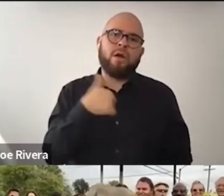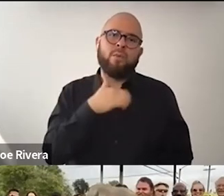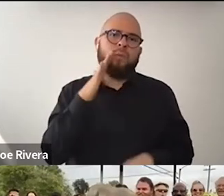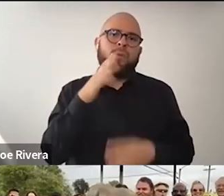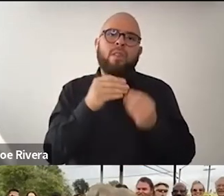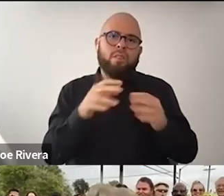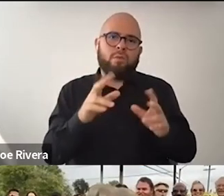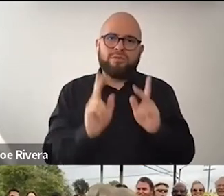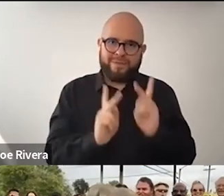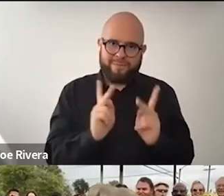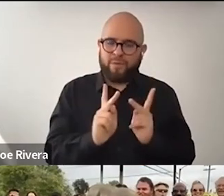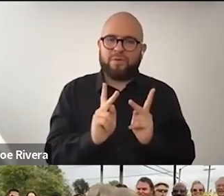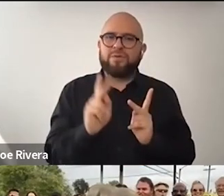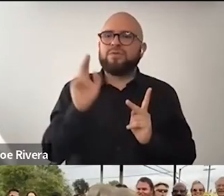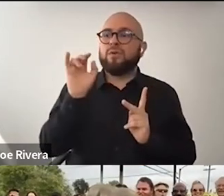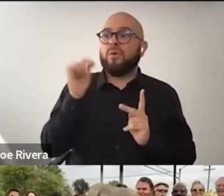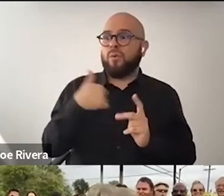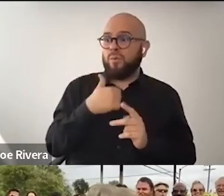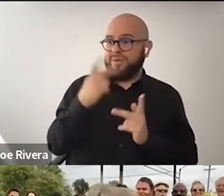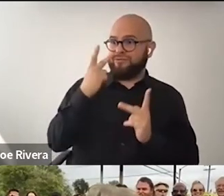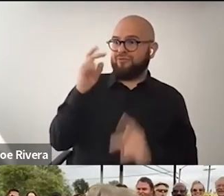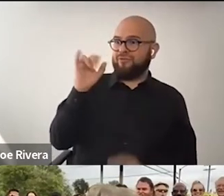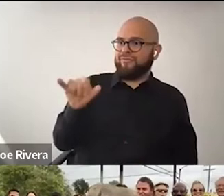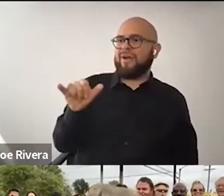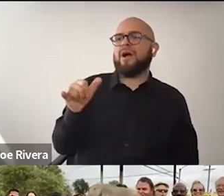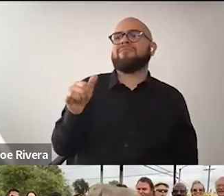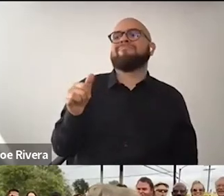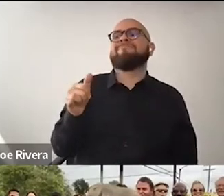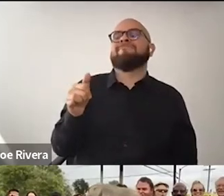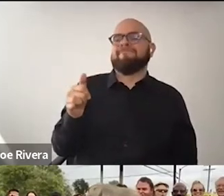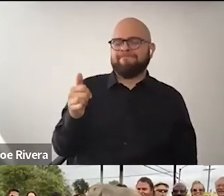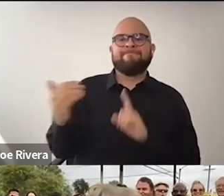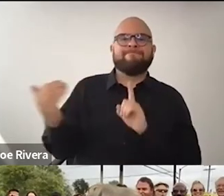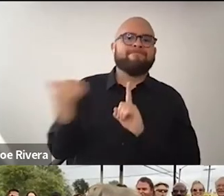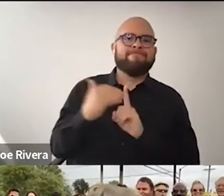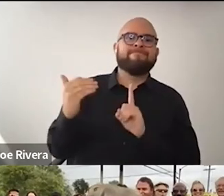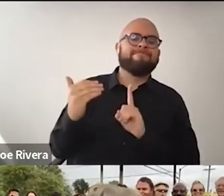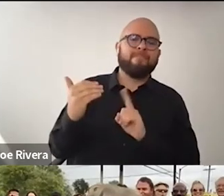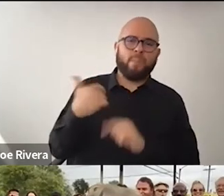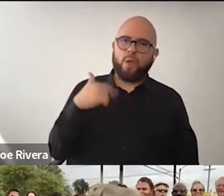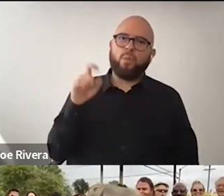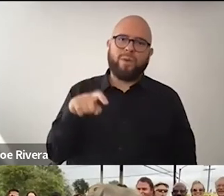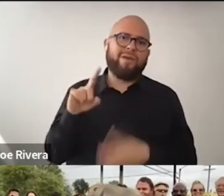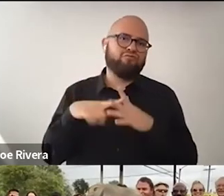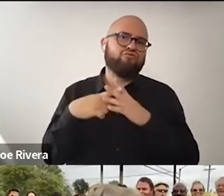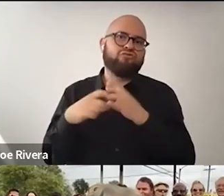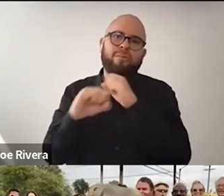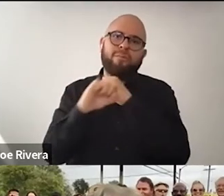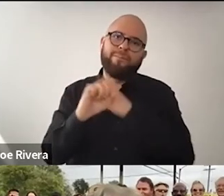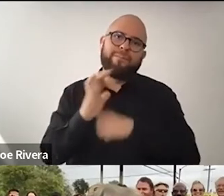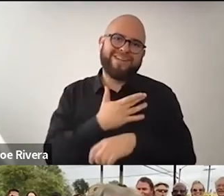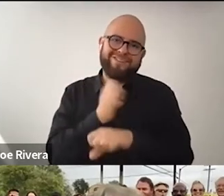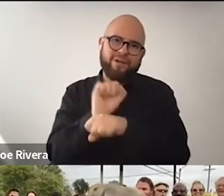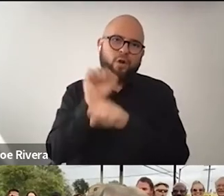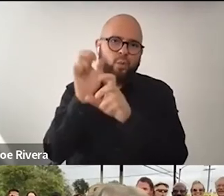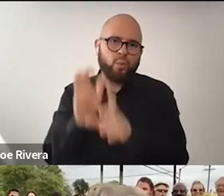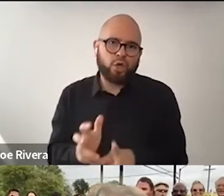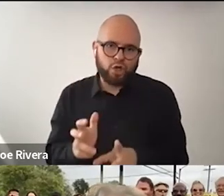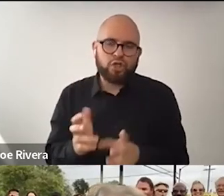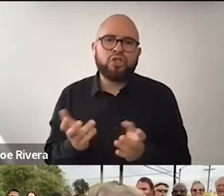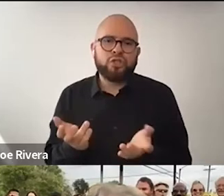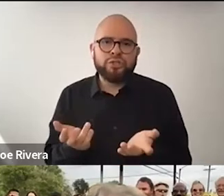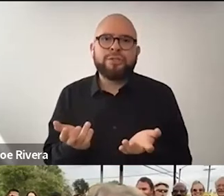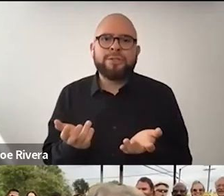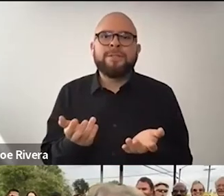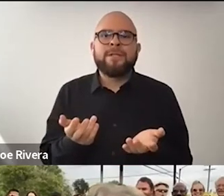that as a station, especially a public radio station, that we protect our workers. And we ended up, after about a year or so